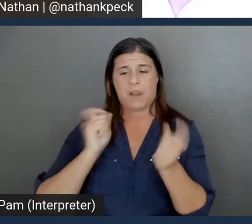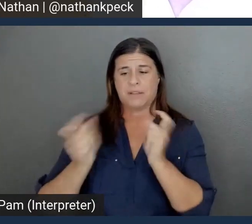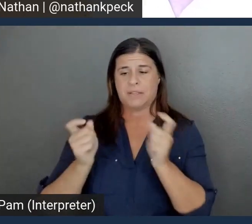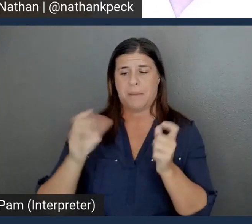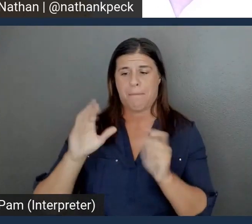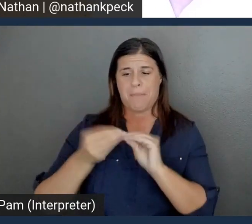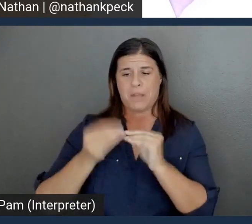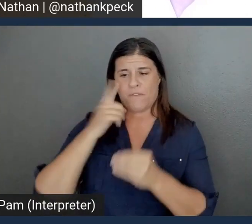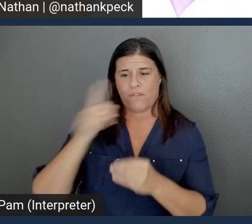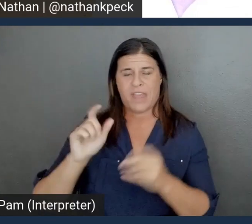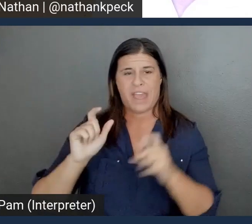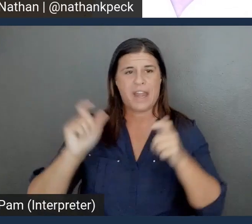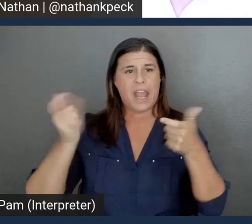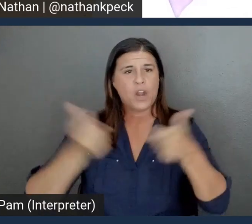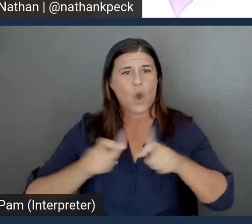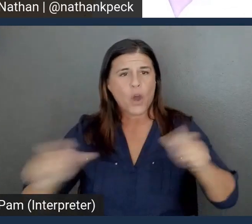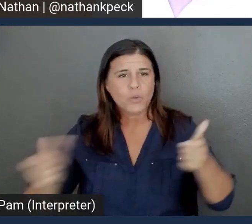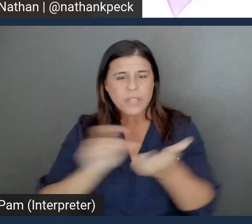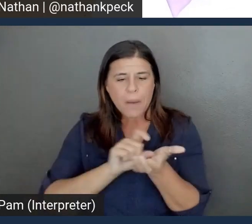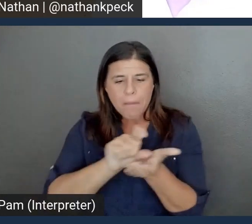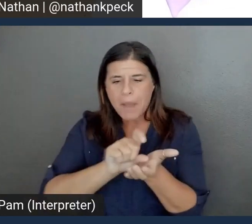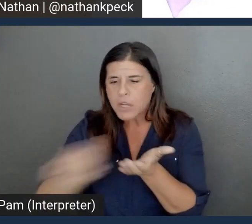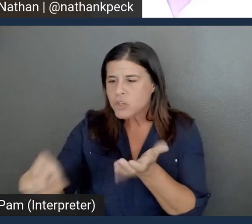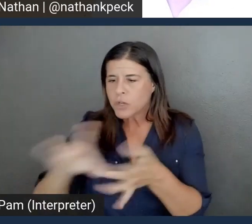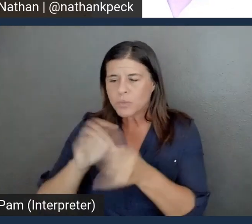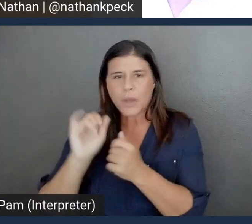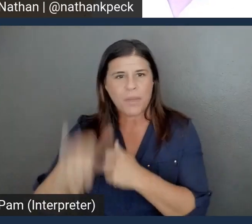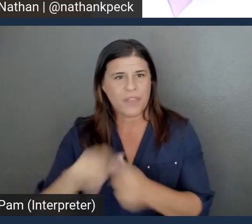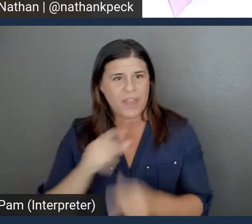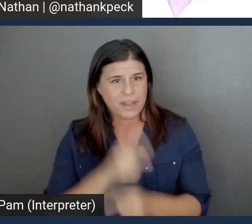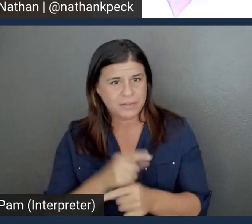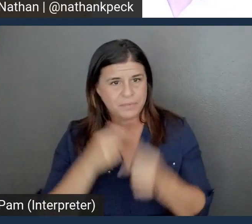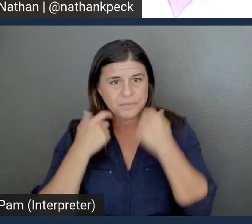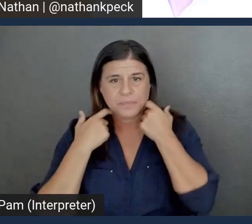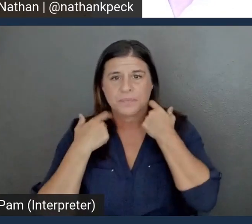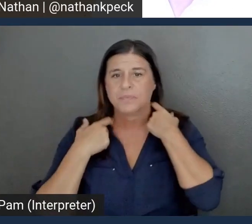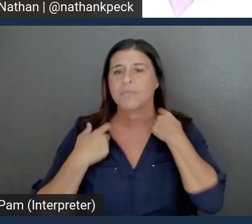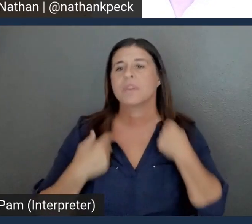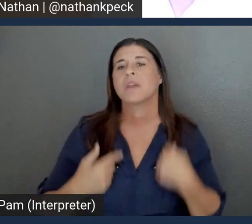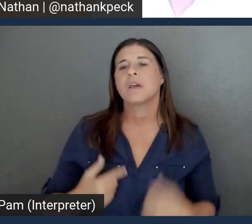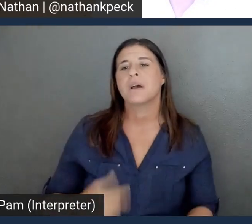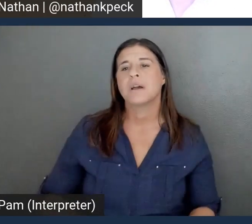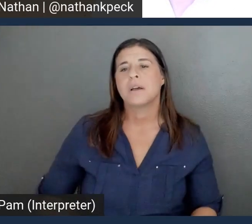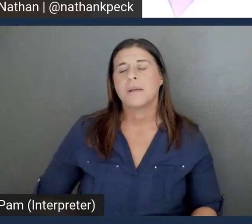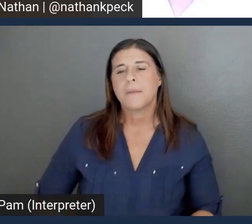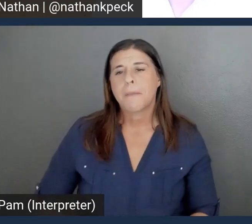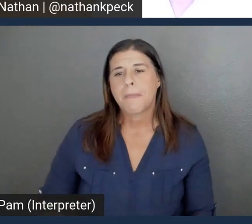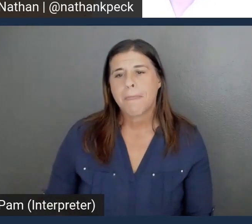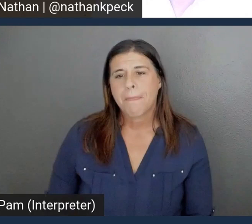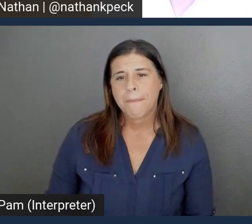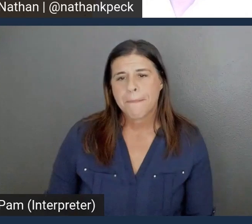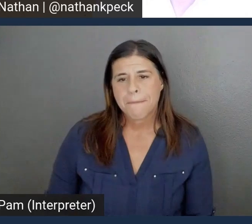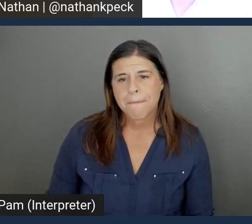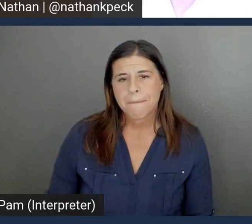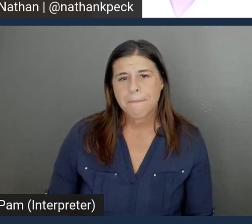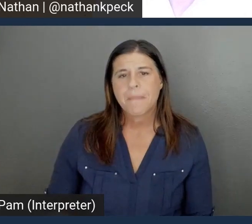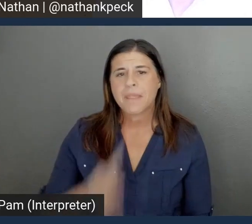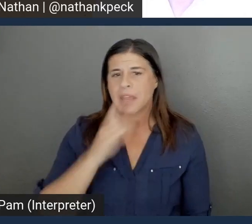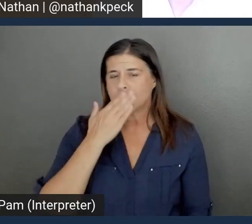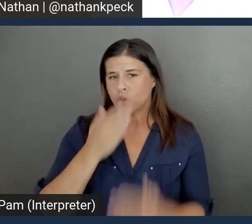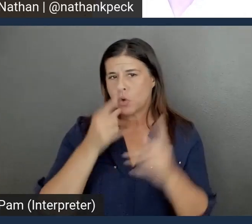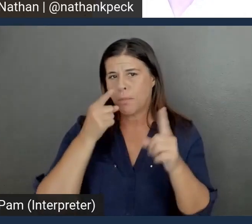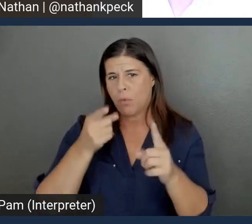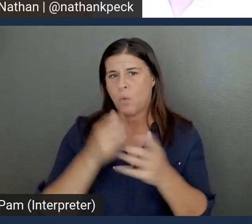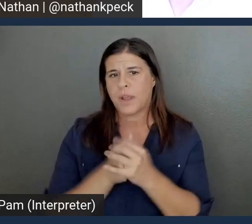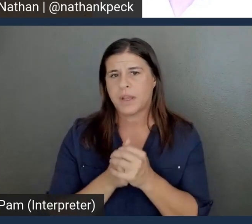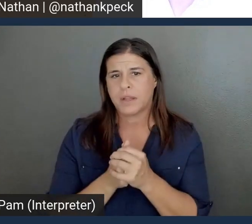scale my shards based on that. So just to probably add a little bit more, you kind of bring up a good point. So